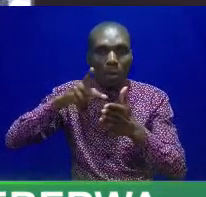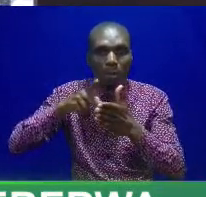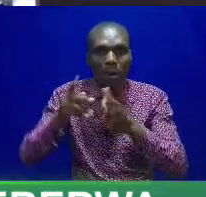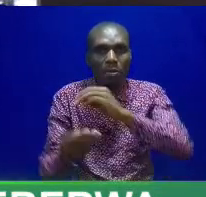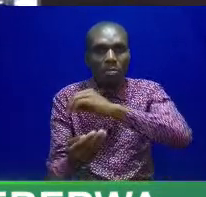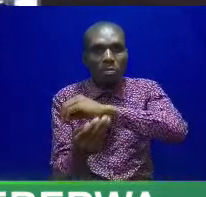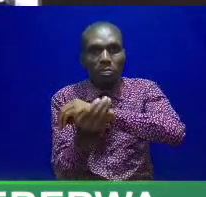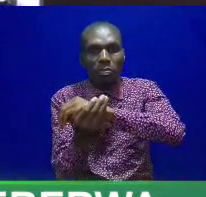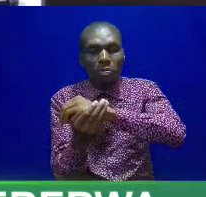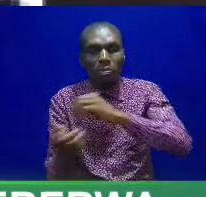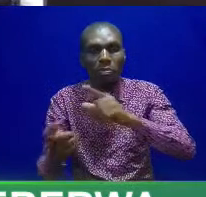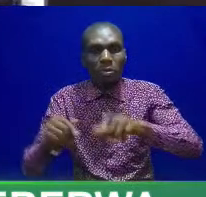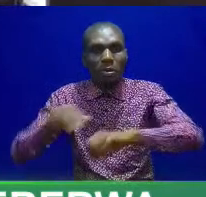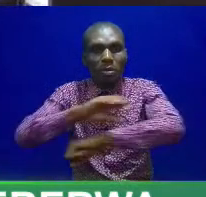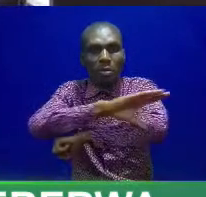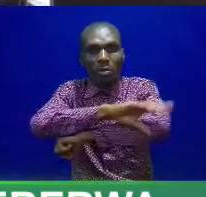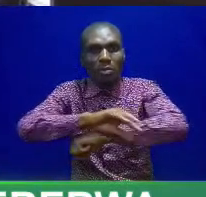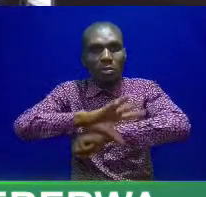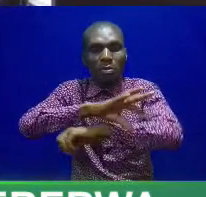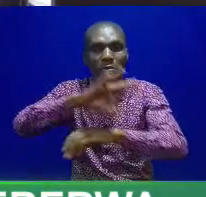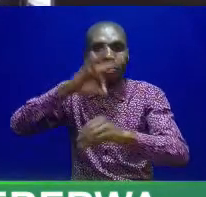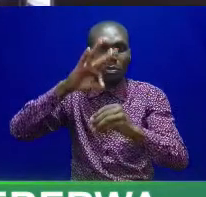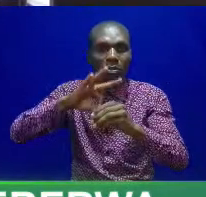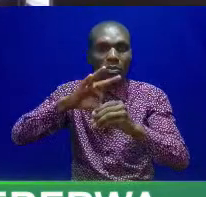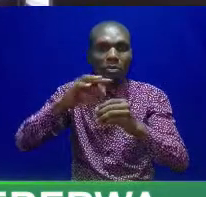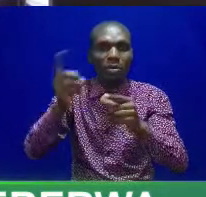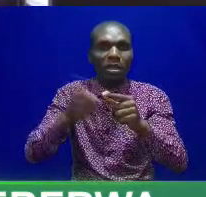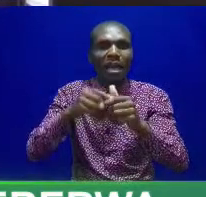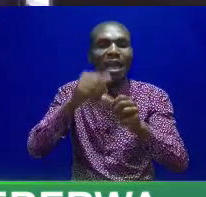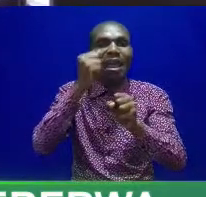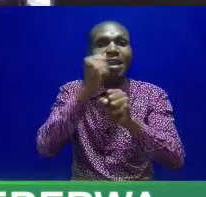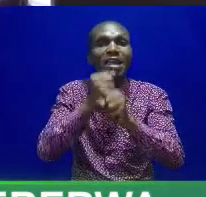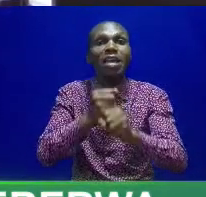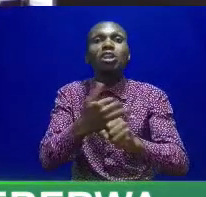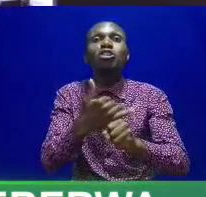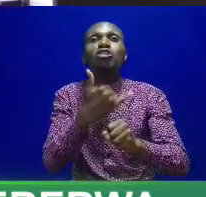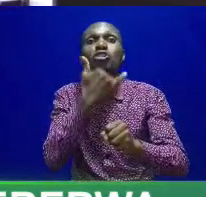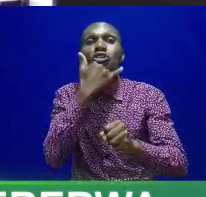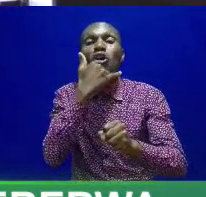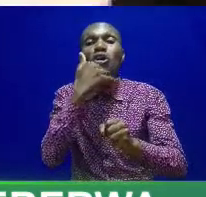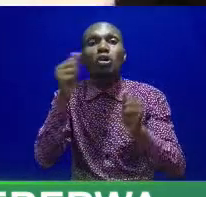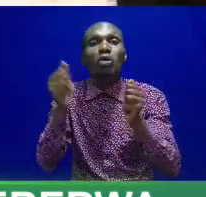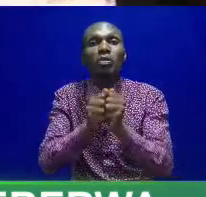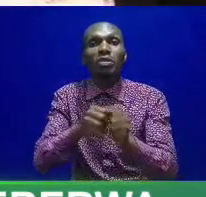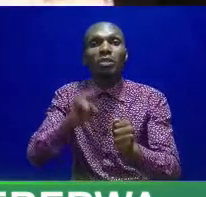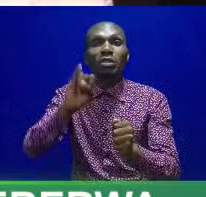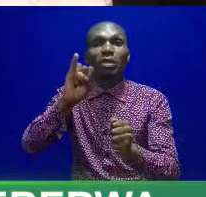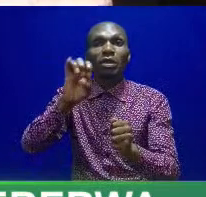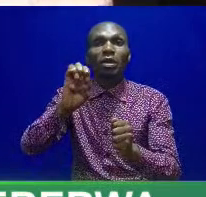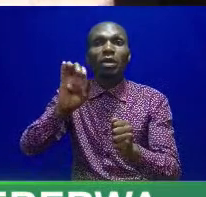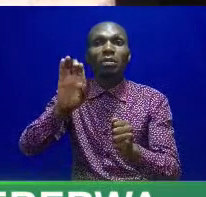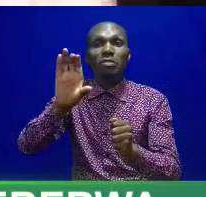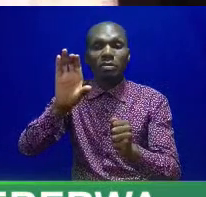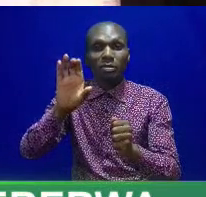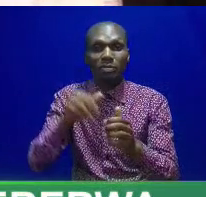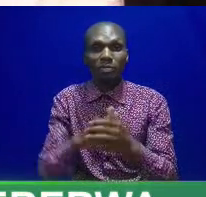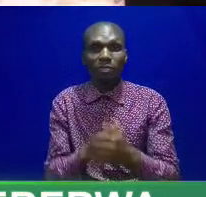chikura nabo igo kogenda mamincha na machiko yekyo mbegete ne tobo choline chimbebe IEBC 17.